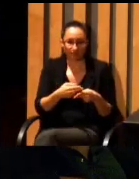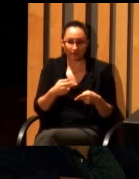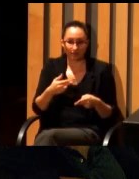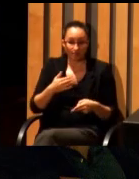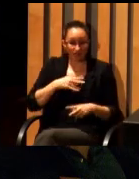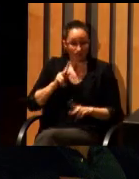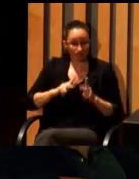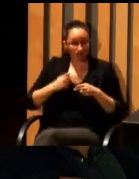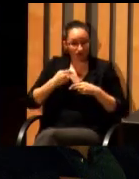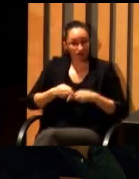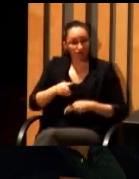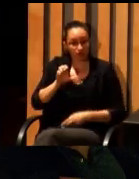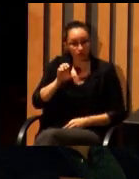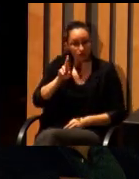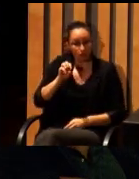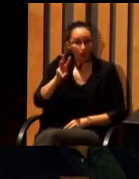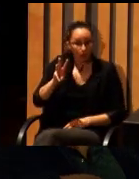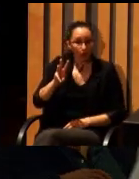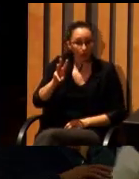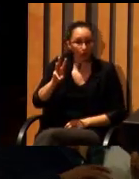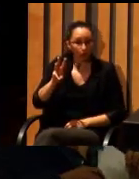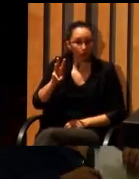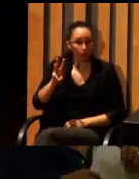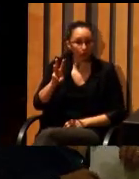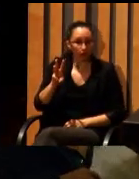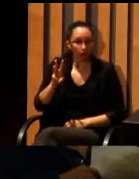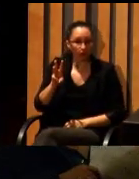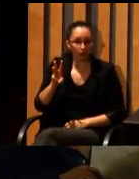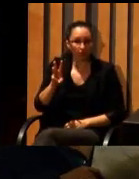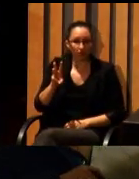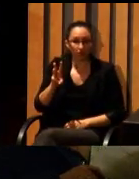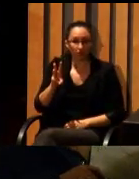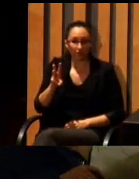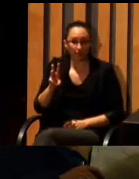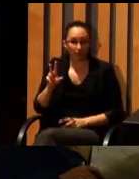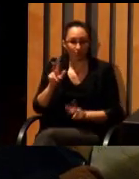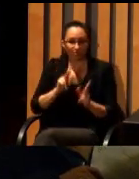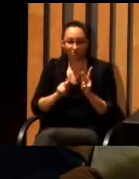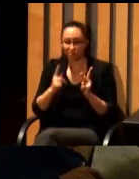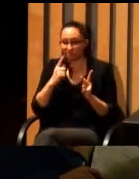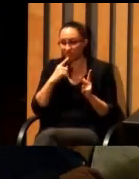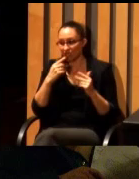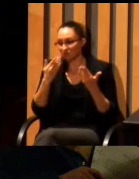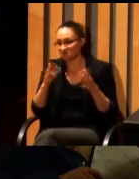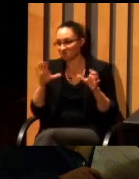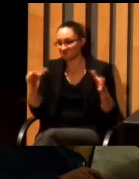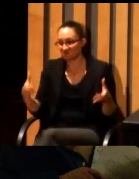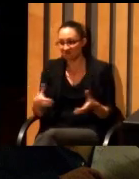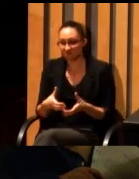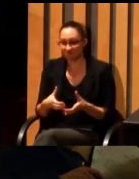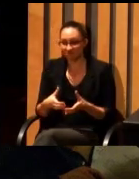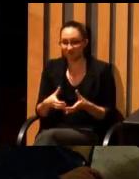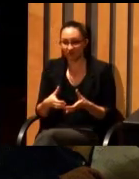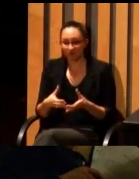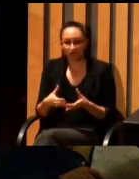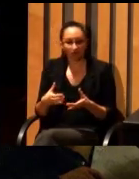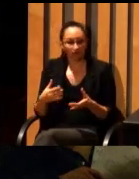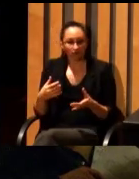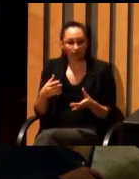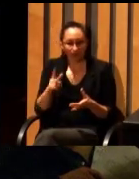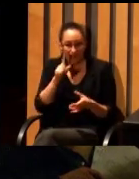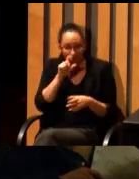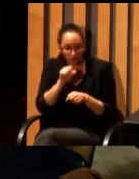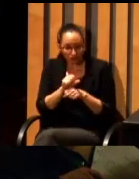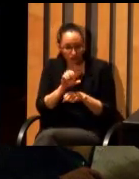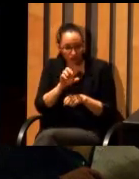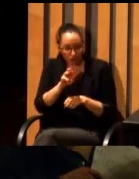Crow by a lot of people because of a way of just looping the Crow tribe of our different clans into one name,